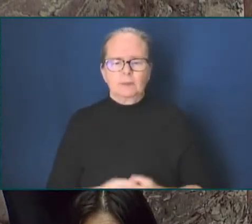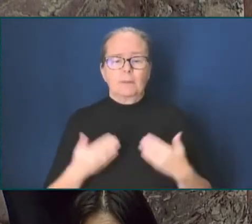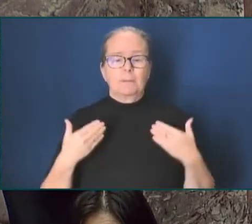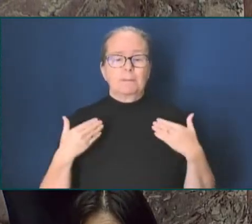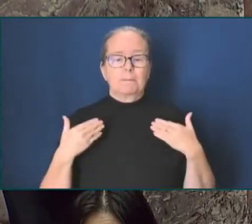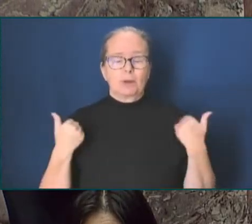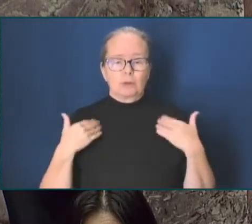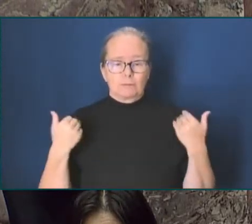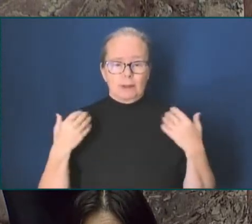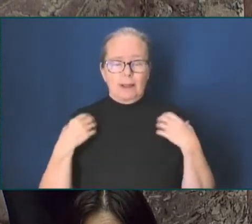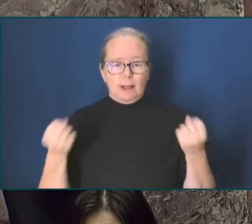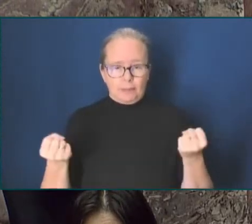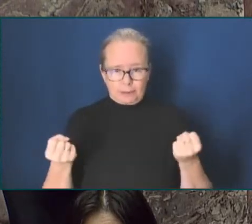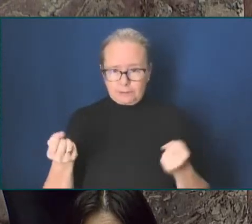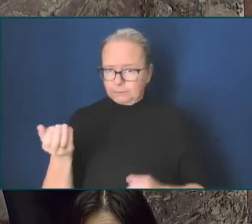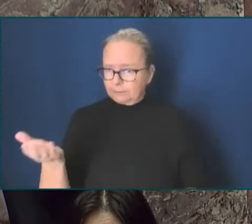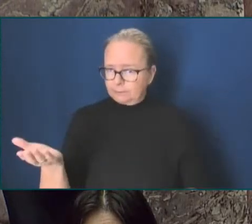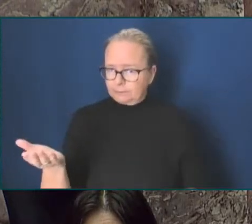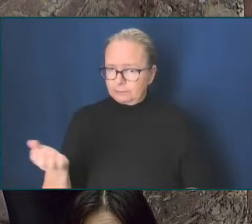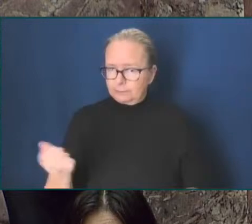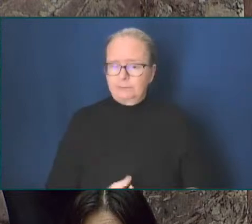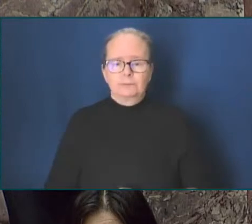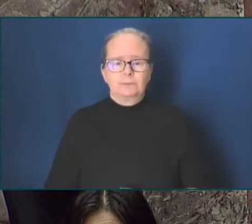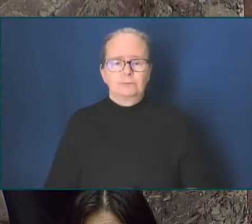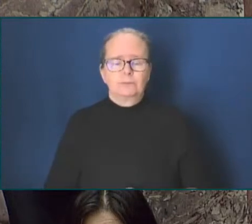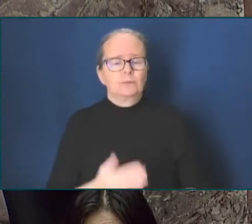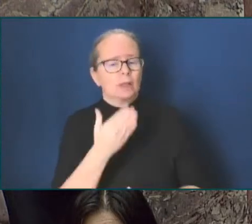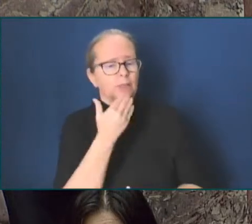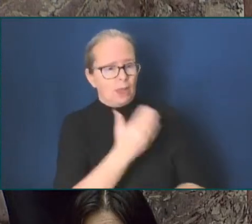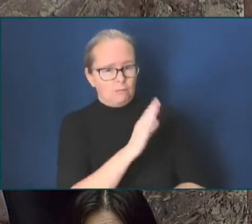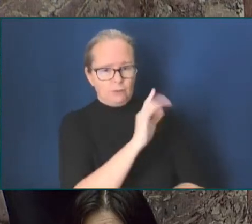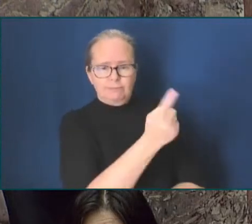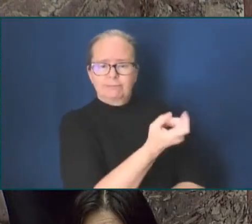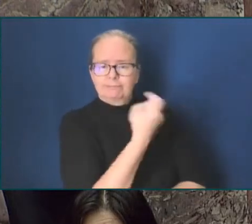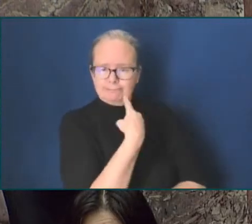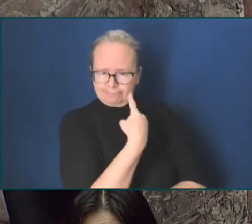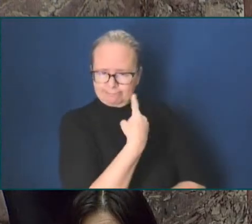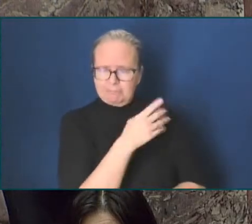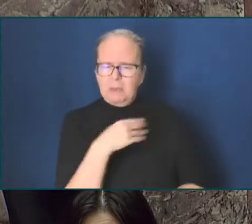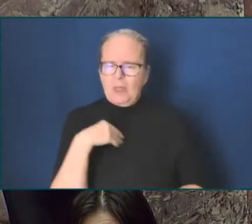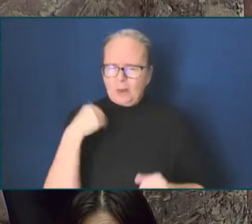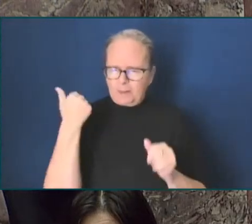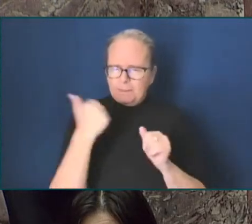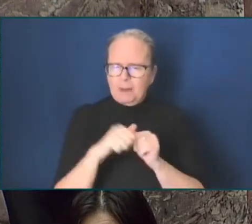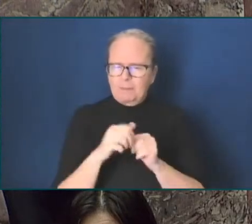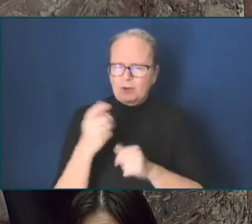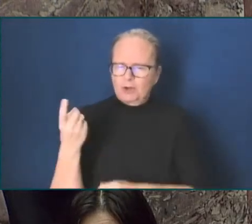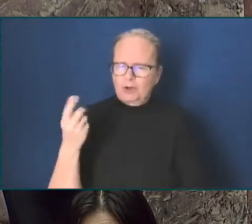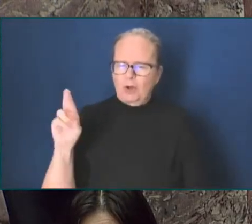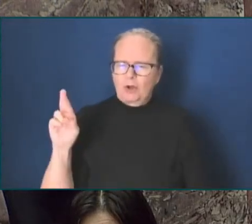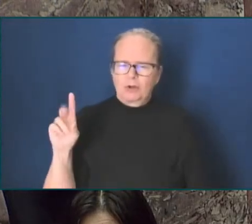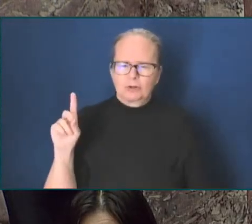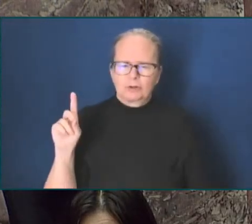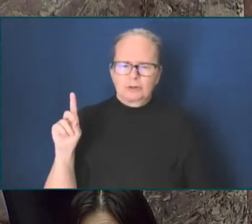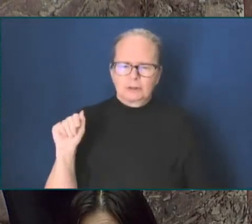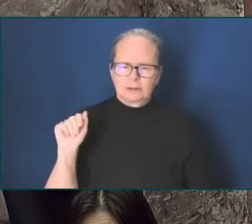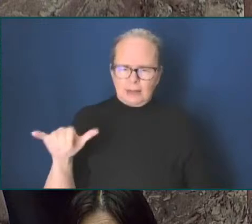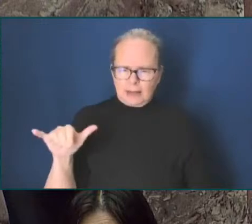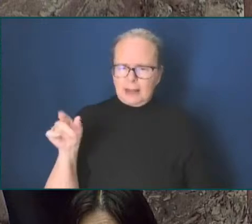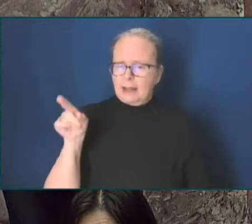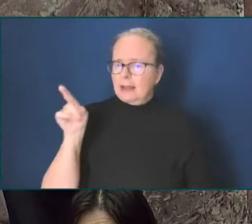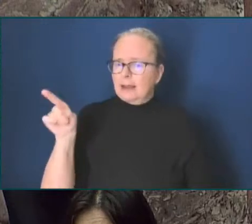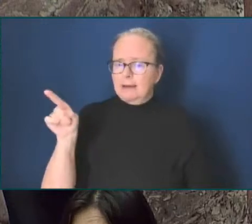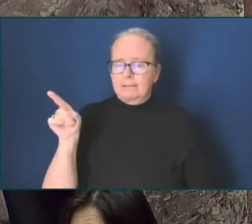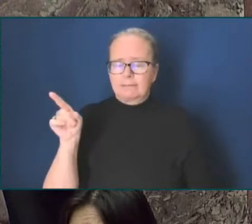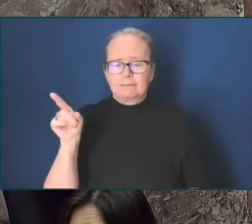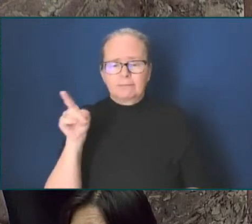that Dr. Day brought a case against the government and the people of BC, not the other way around,